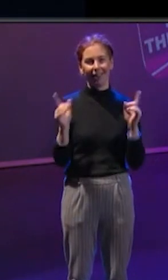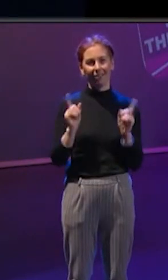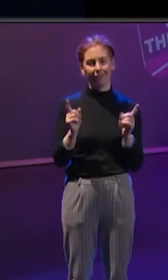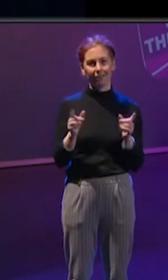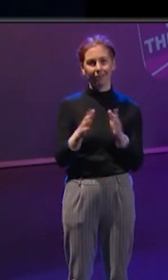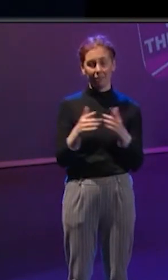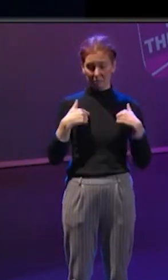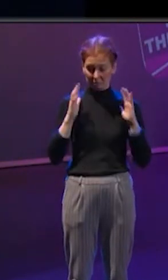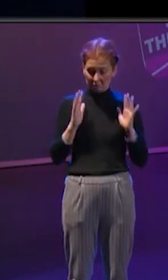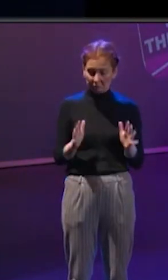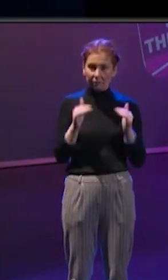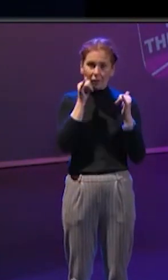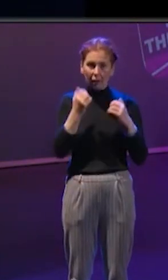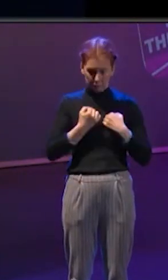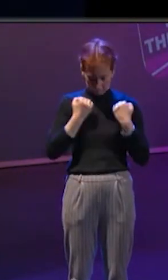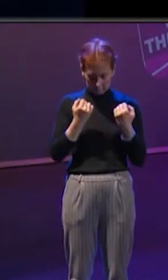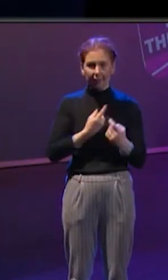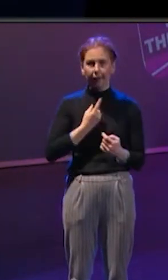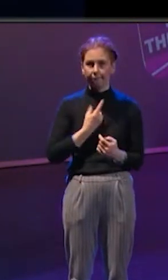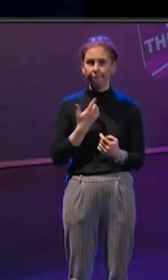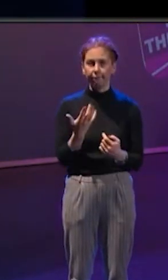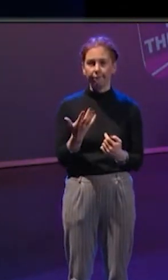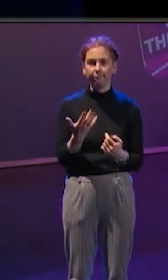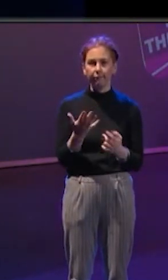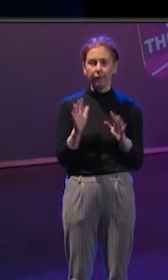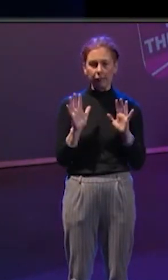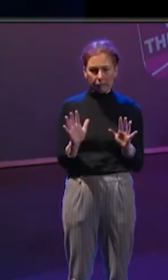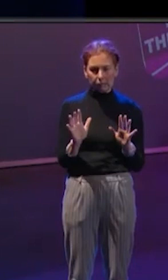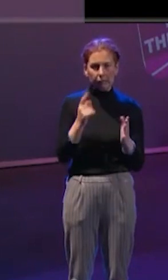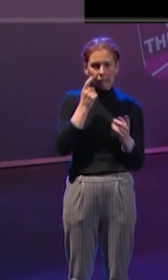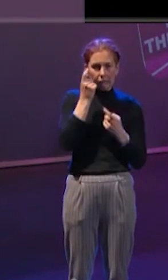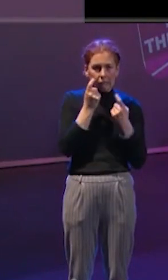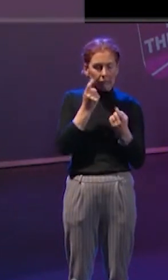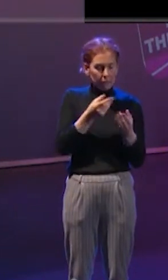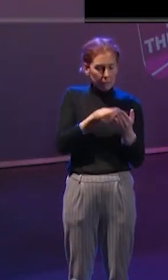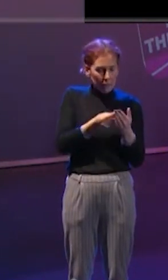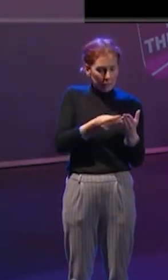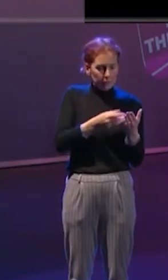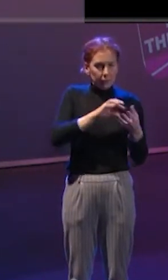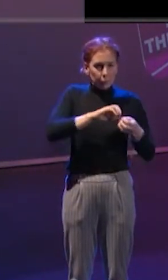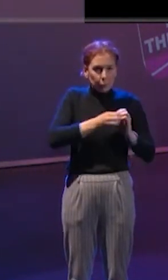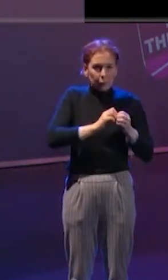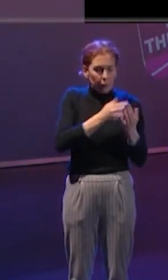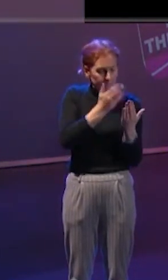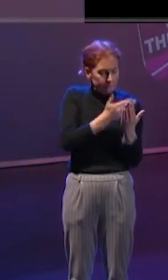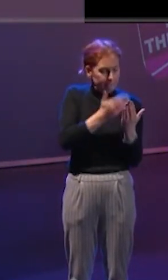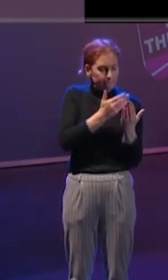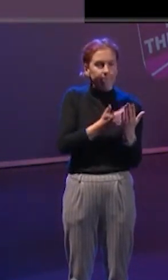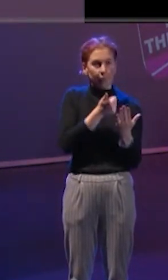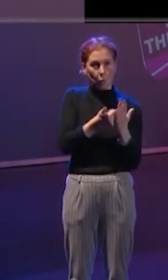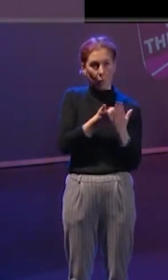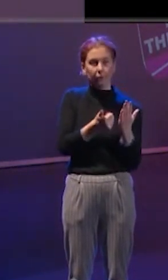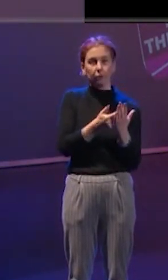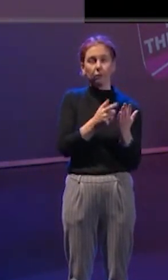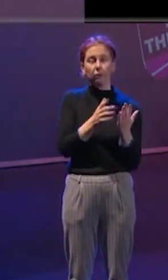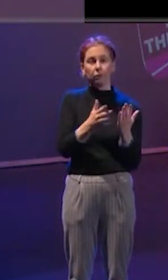I have to check myself all the time, and you do have to really look at the money. And actually, you would think that what's